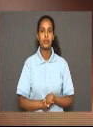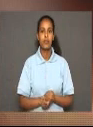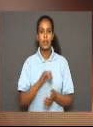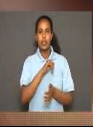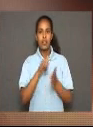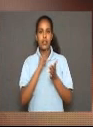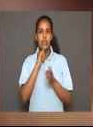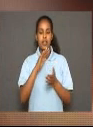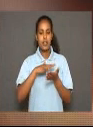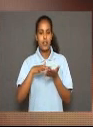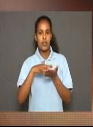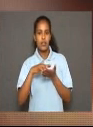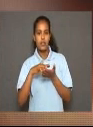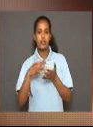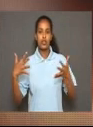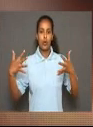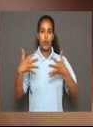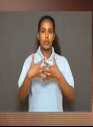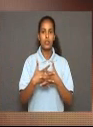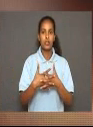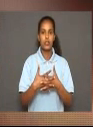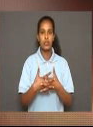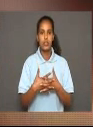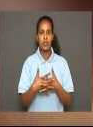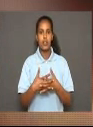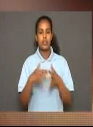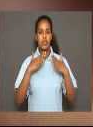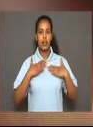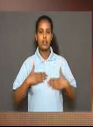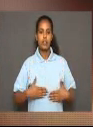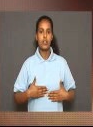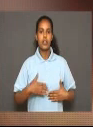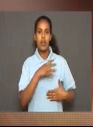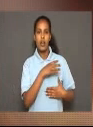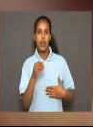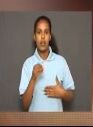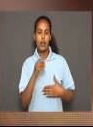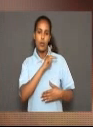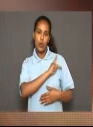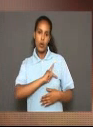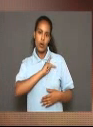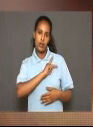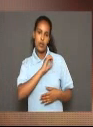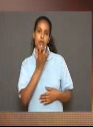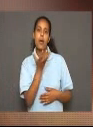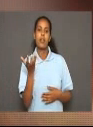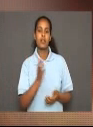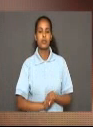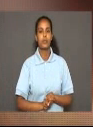It is a study of the composition, structure, and properties of